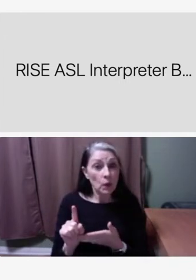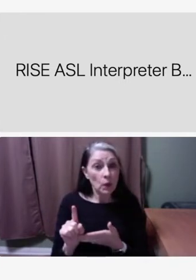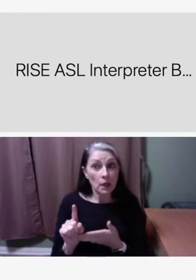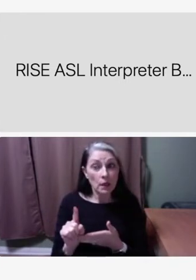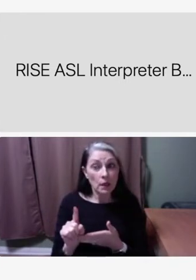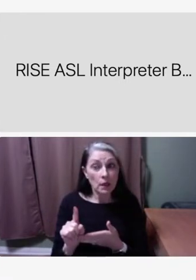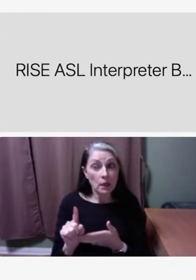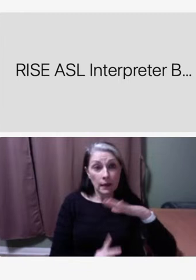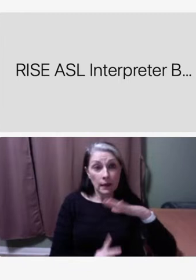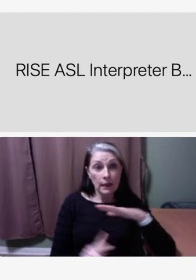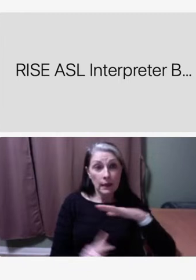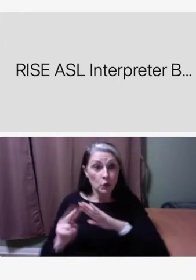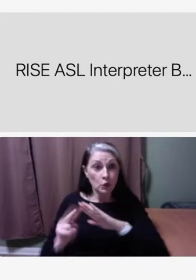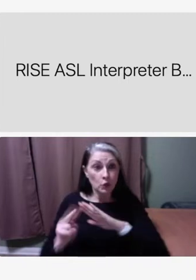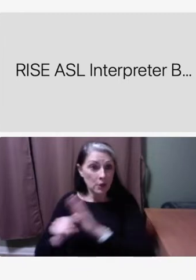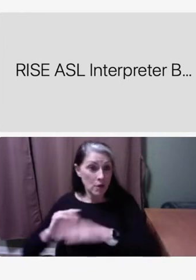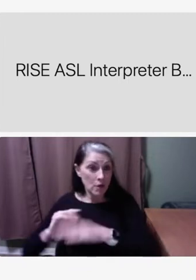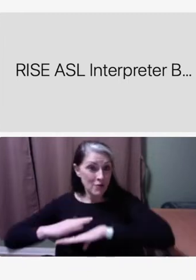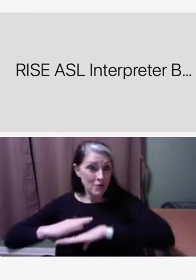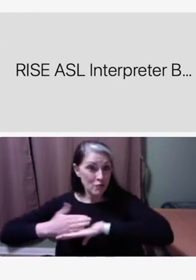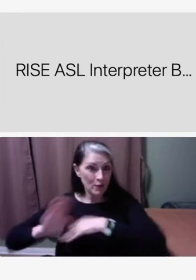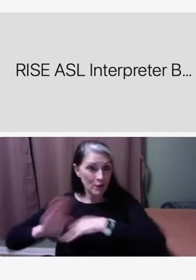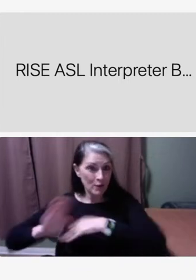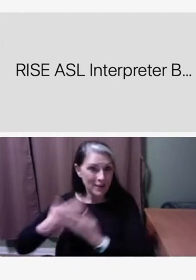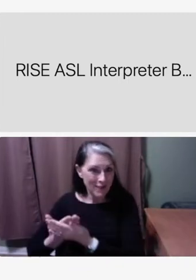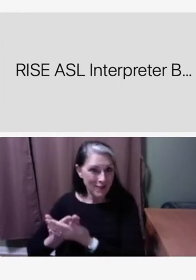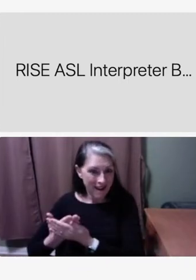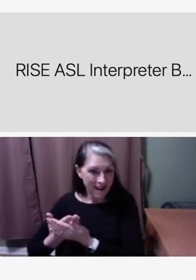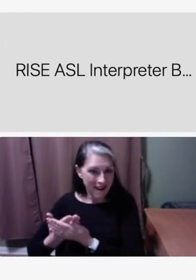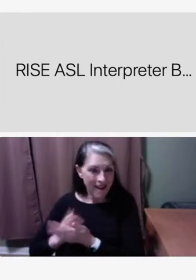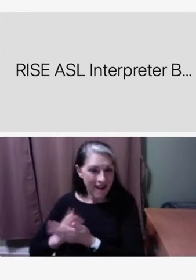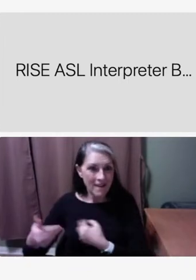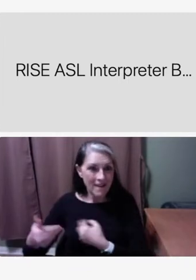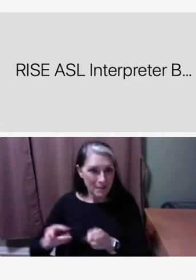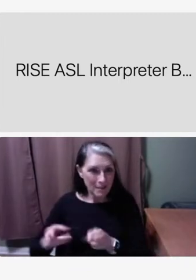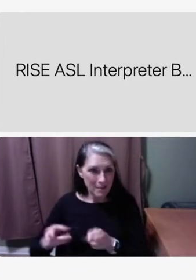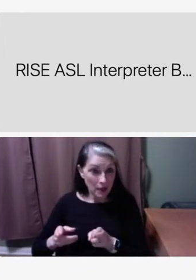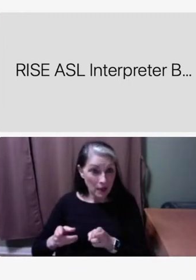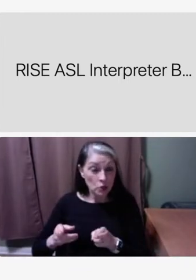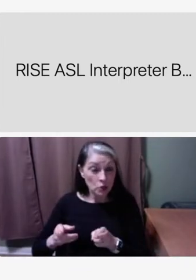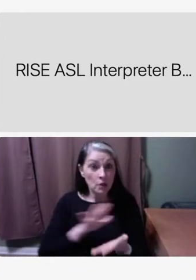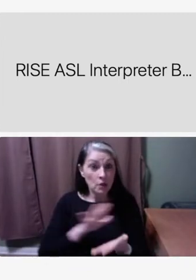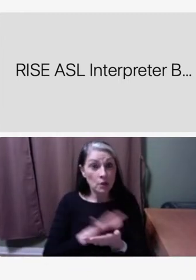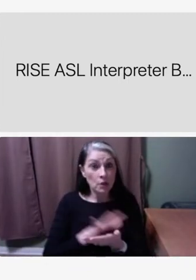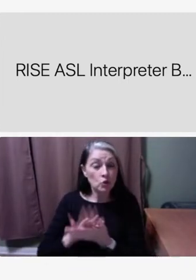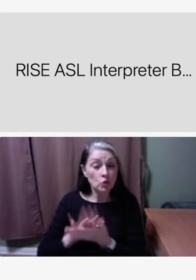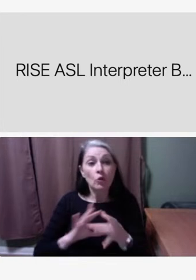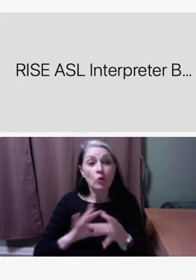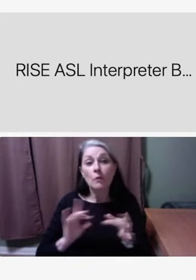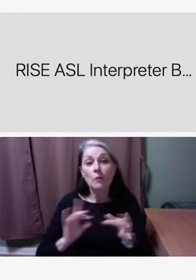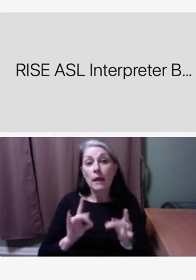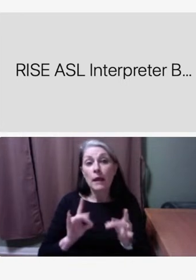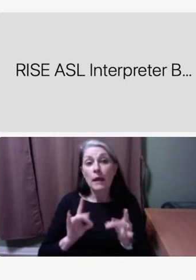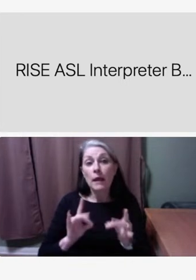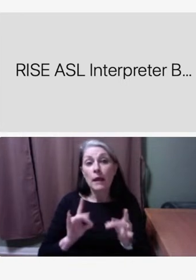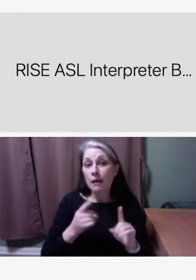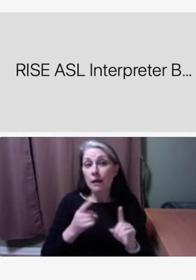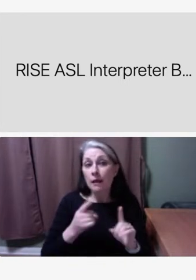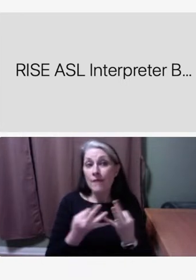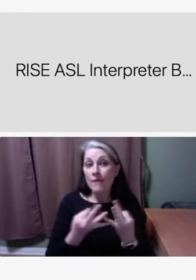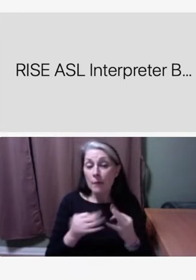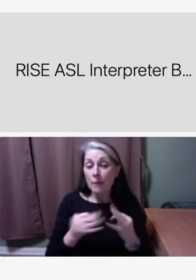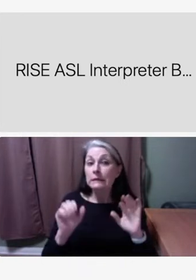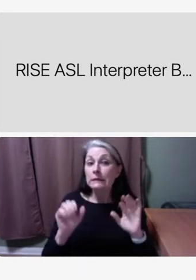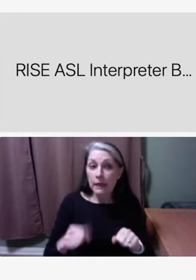have arrived with the cases, so the sites will be messaging out to the families that they should be able to, the younger kids can now pick